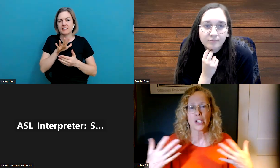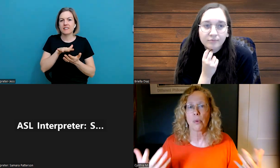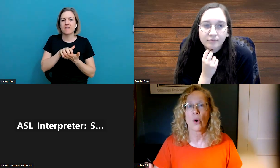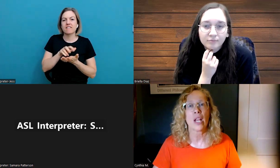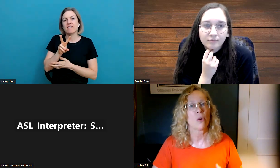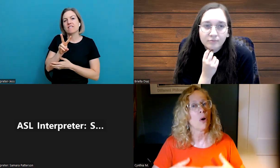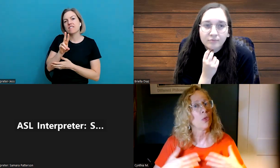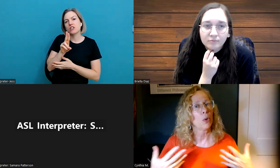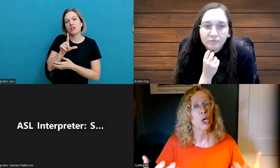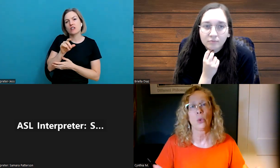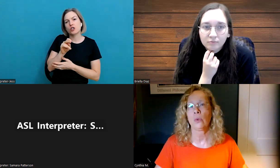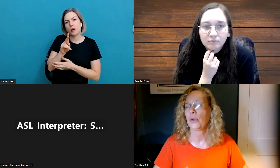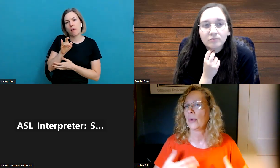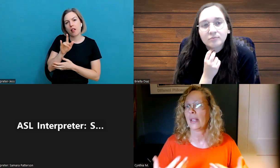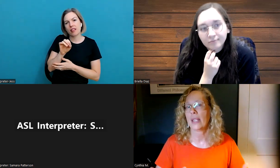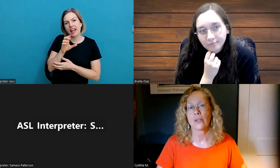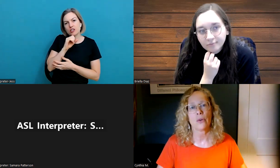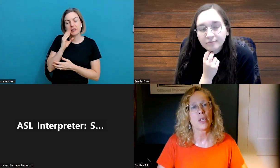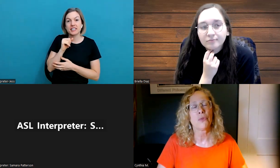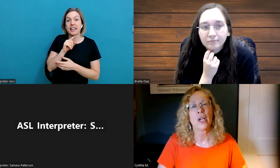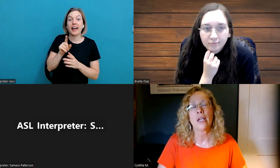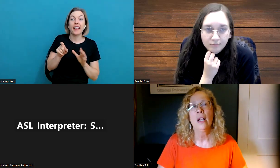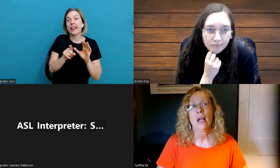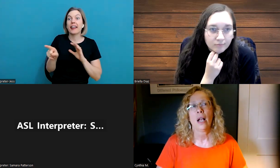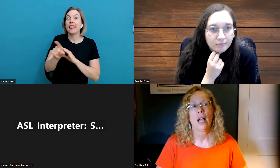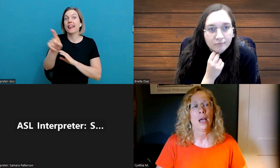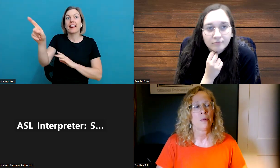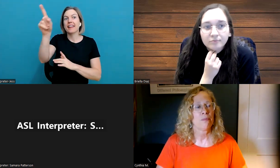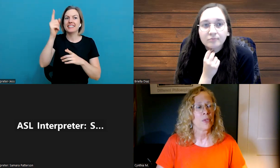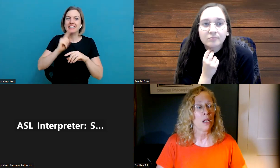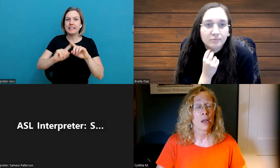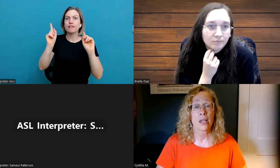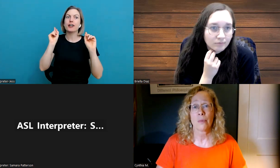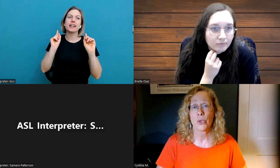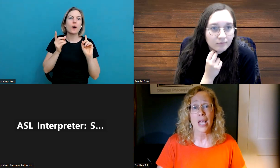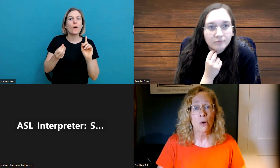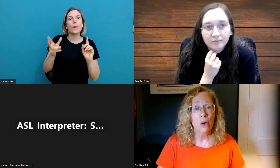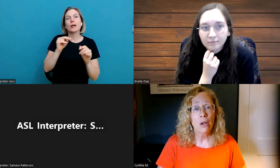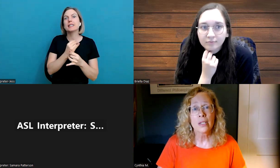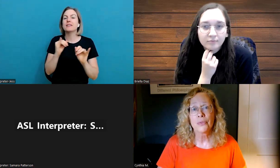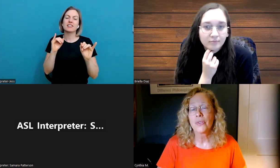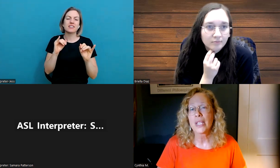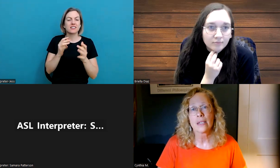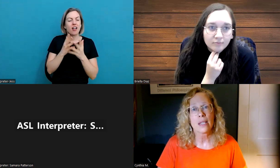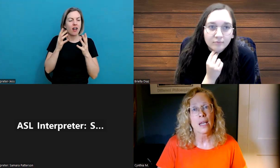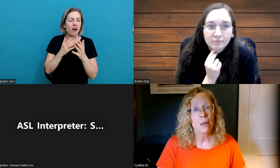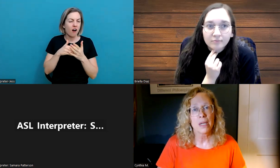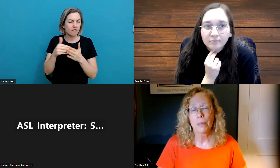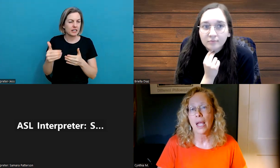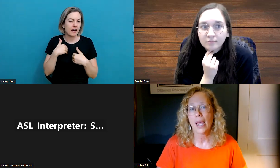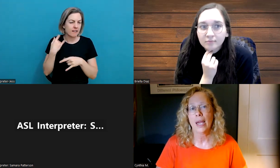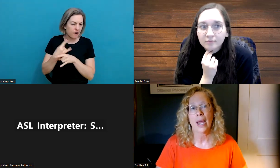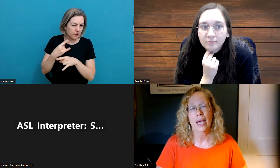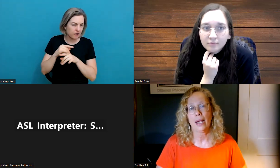out exploring, they're on their own, they're doing things that are different. A lot of times there's alcohol and different things that come